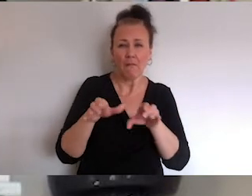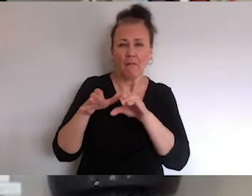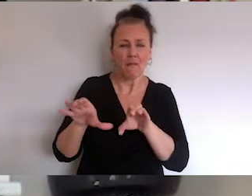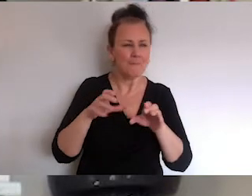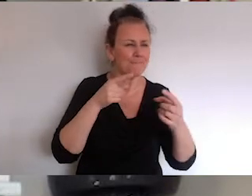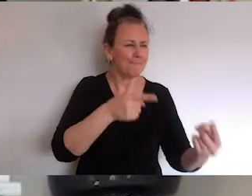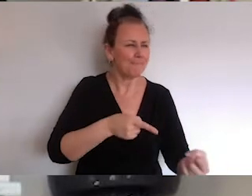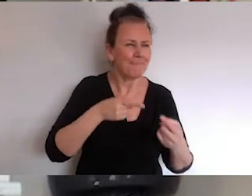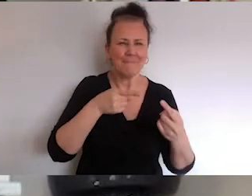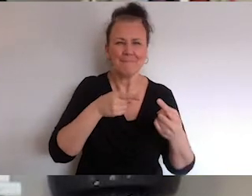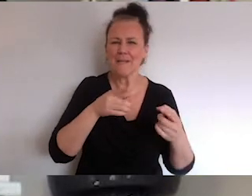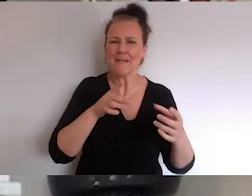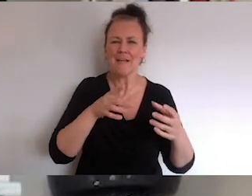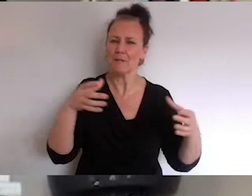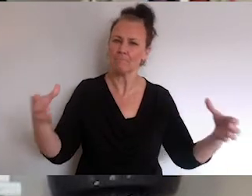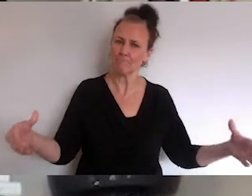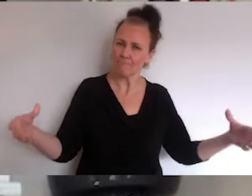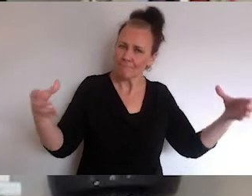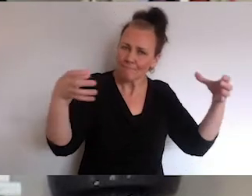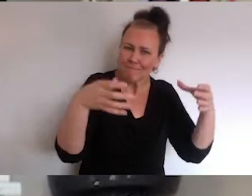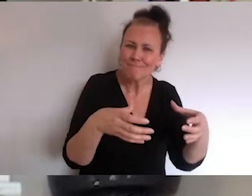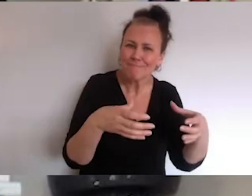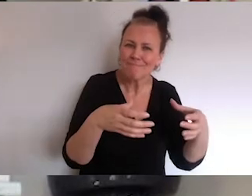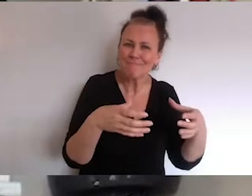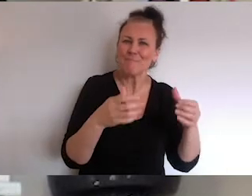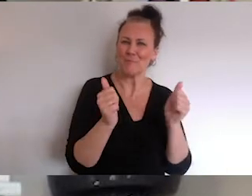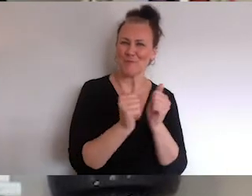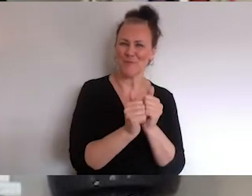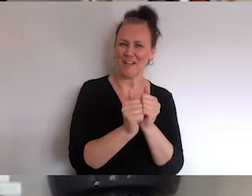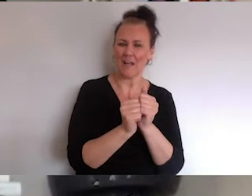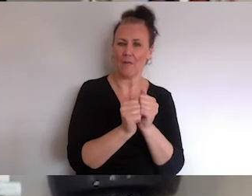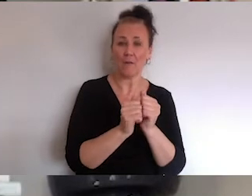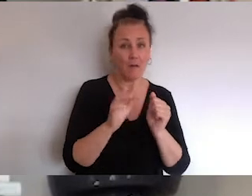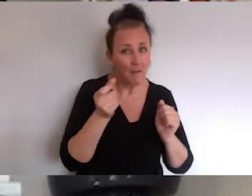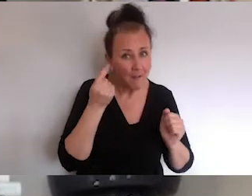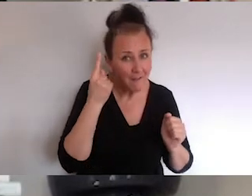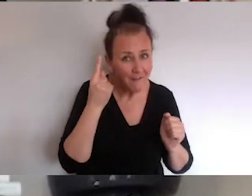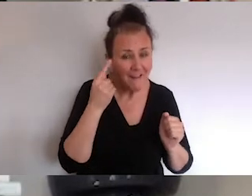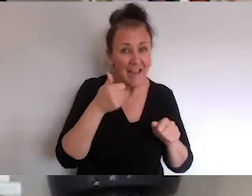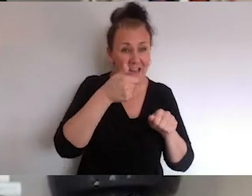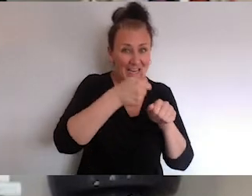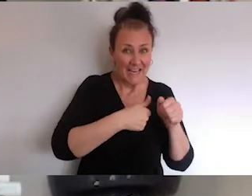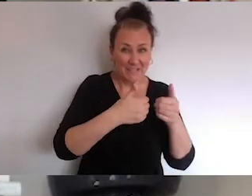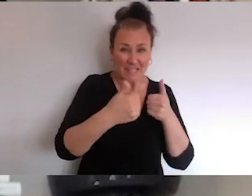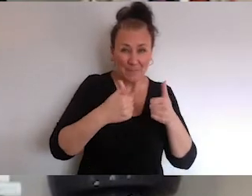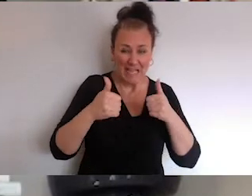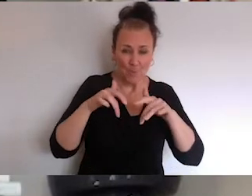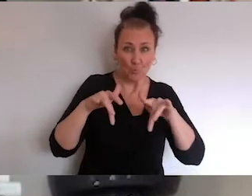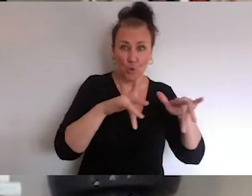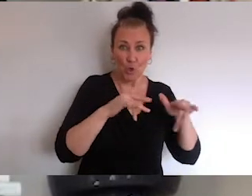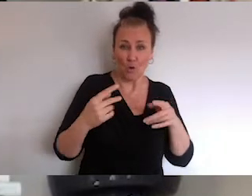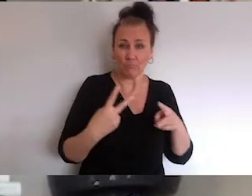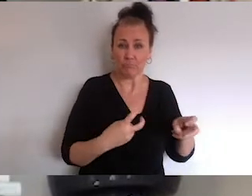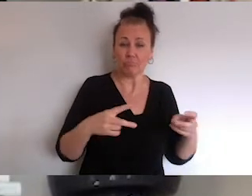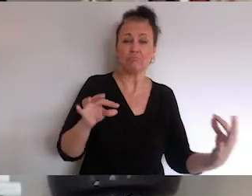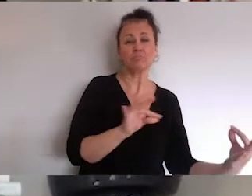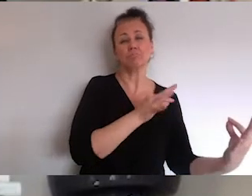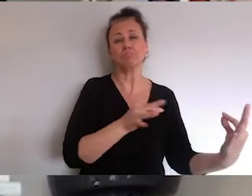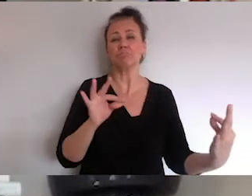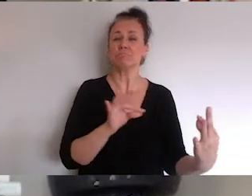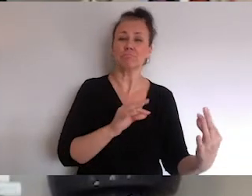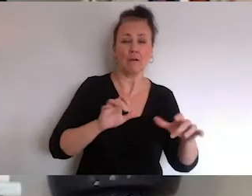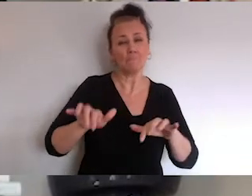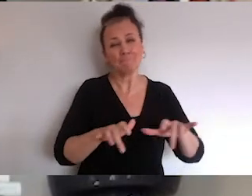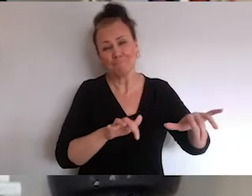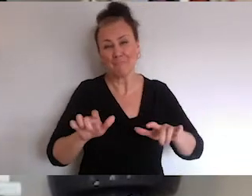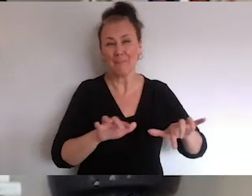this case, 50 individually recorded parts. I cannot think of a more fitting tribute to our graduates'